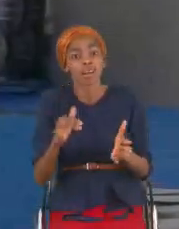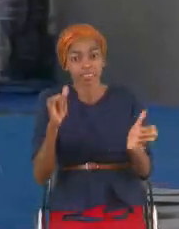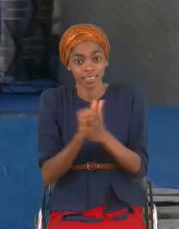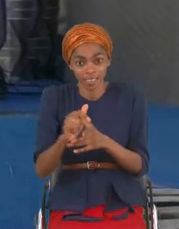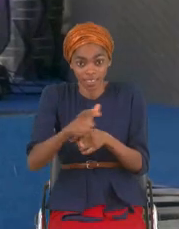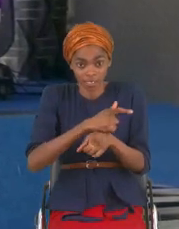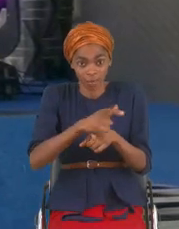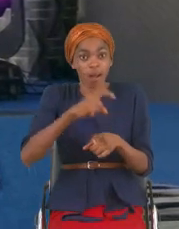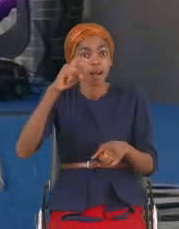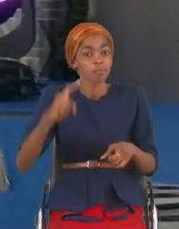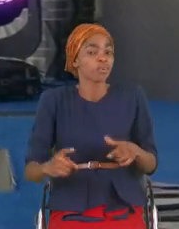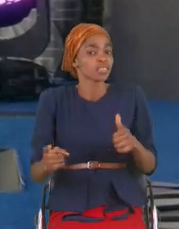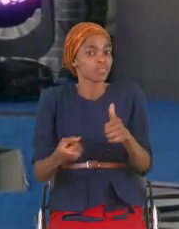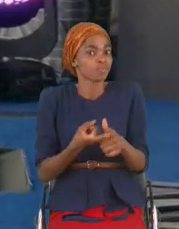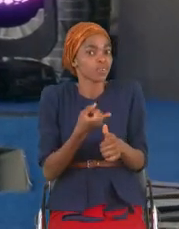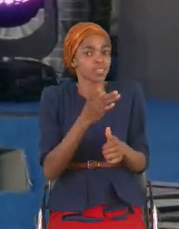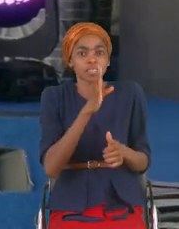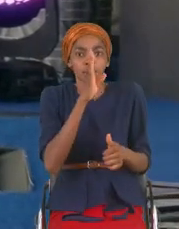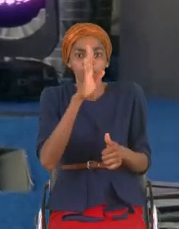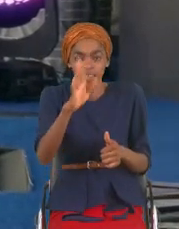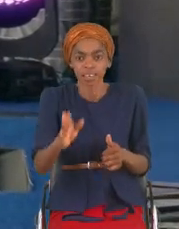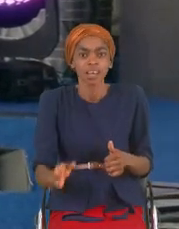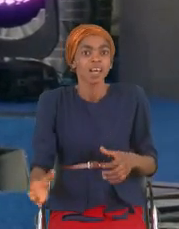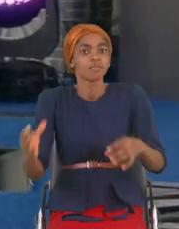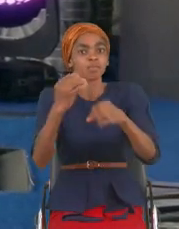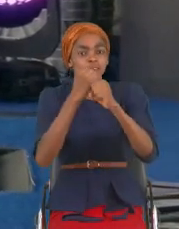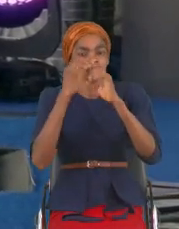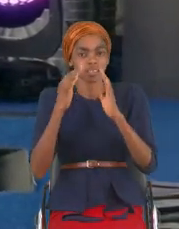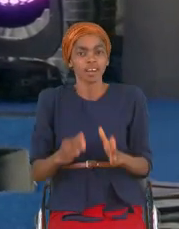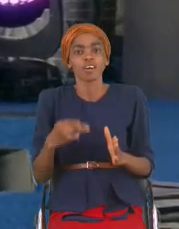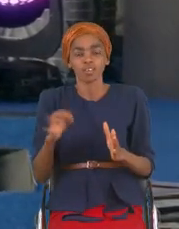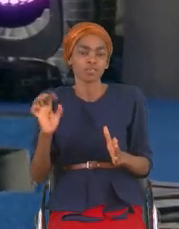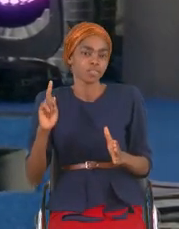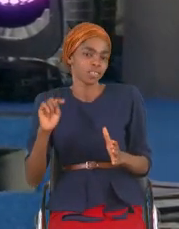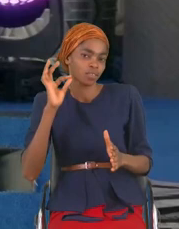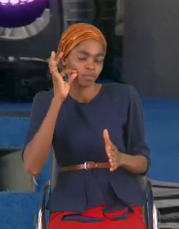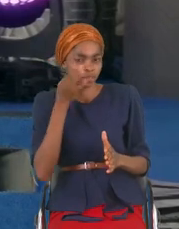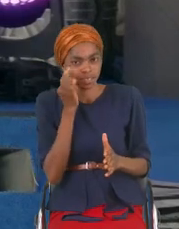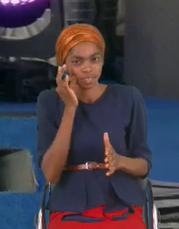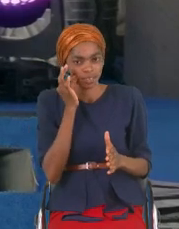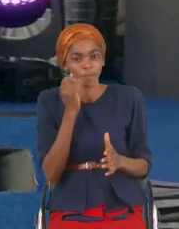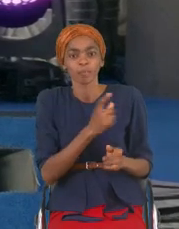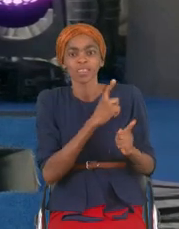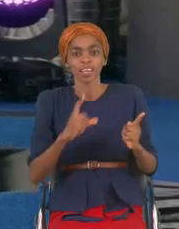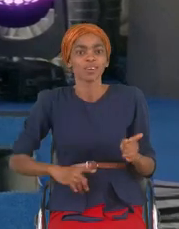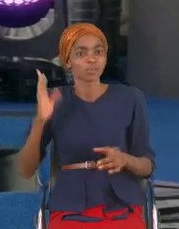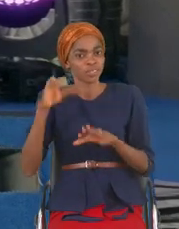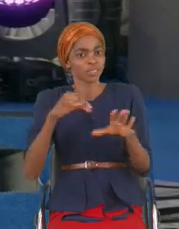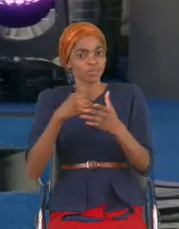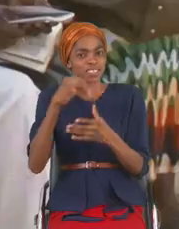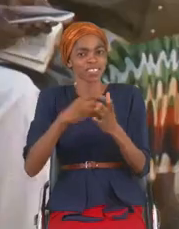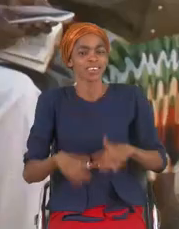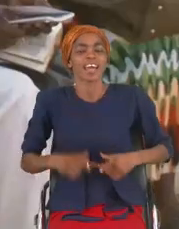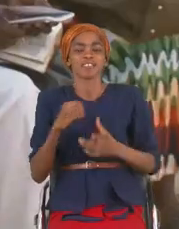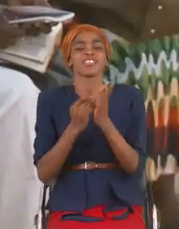laboreth must be the first partaker of the fruits. The Lord will do it in your